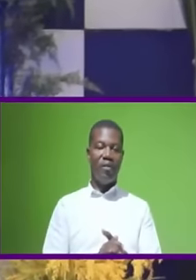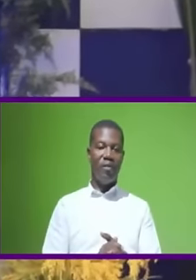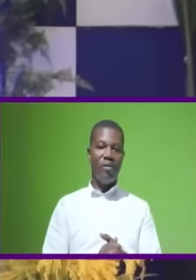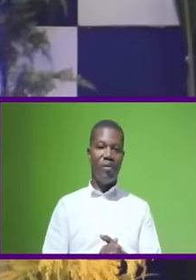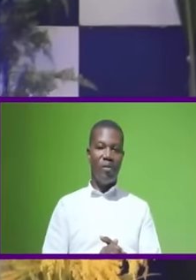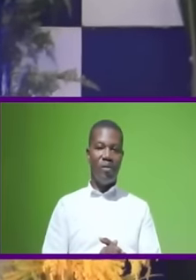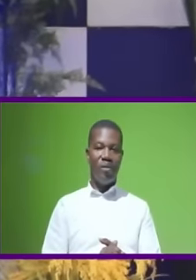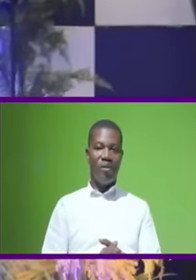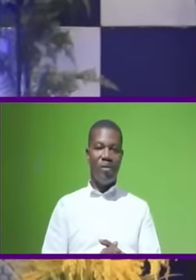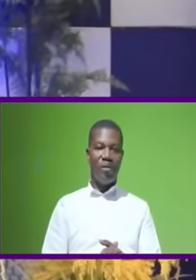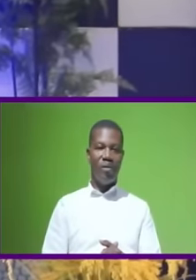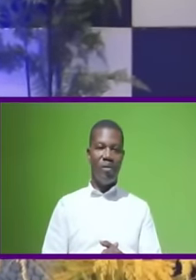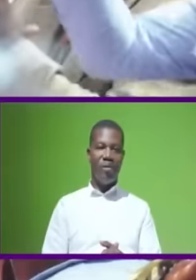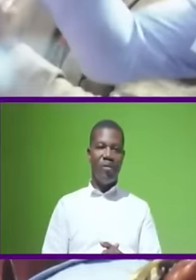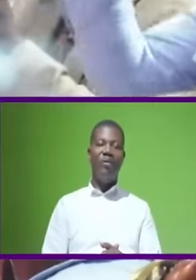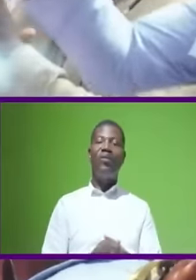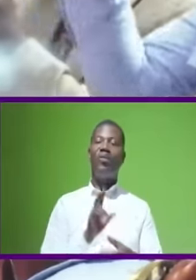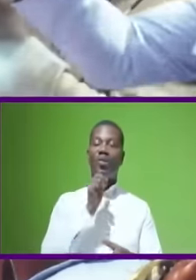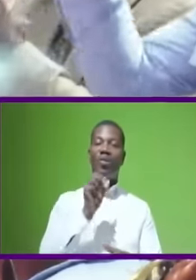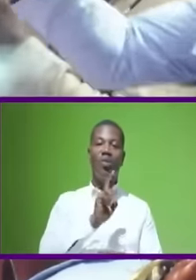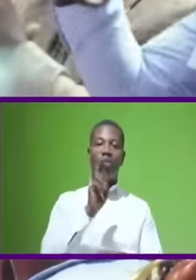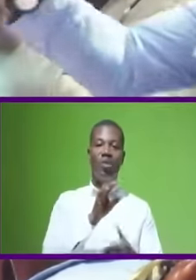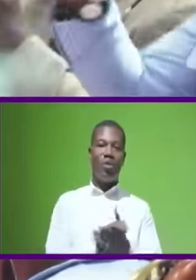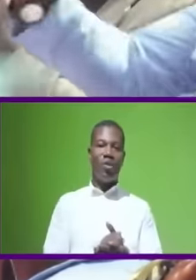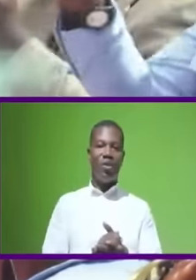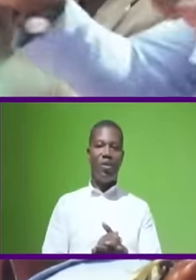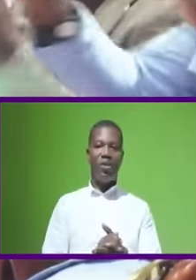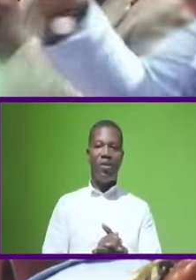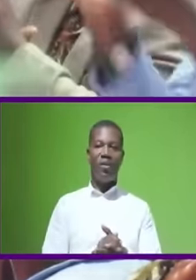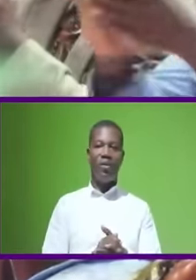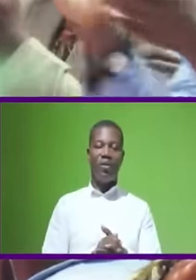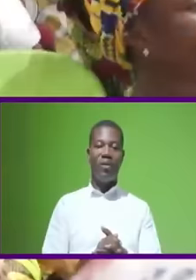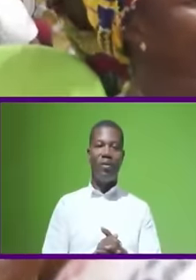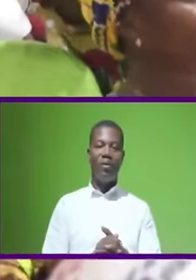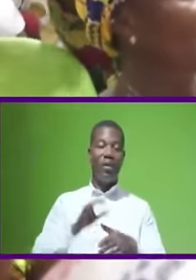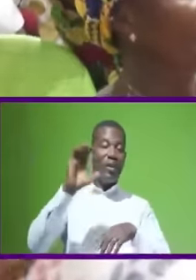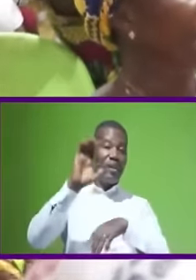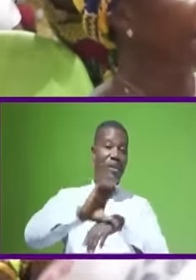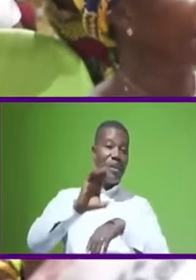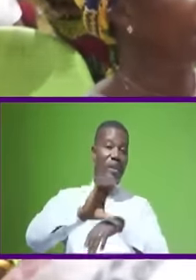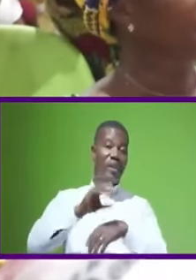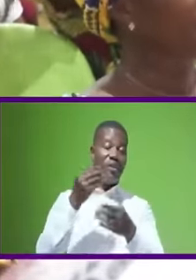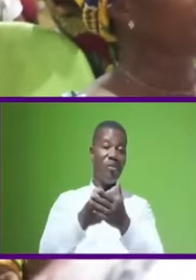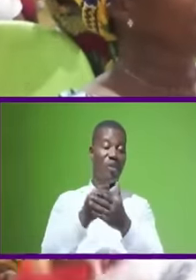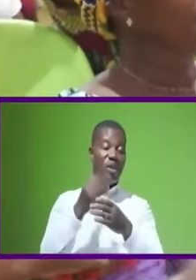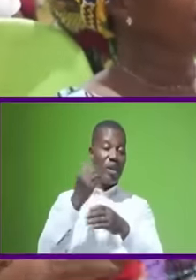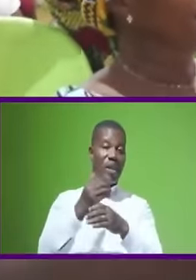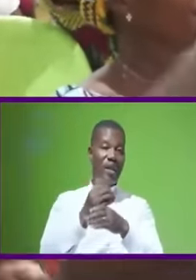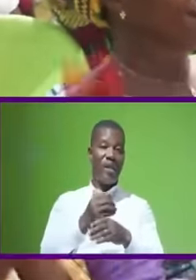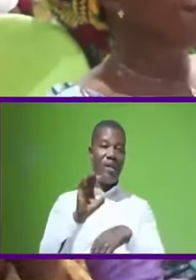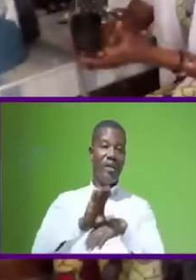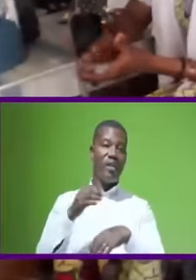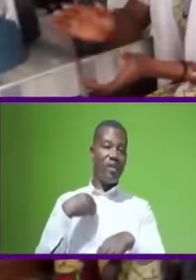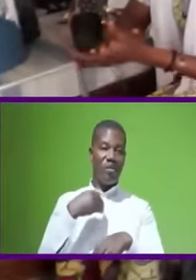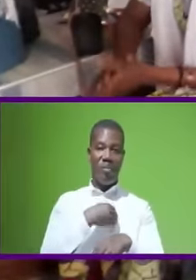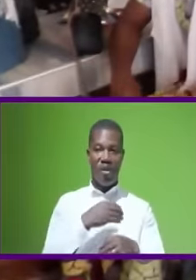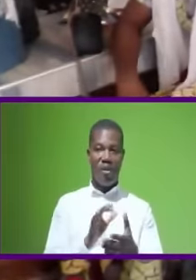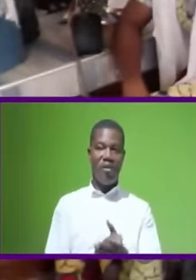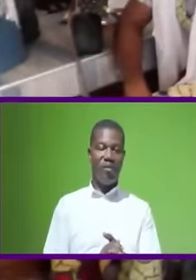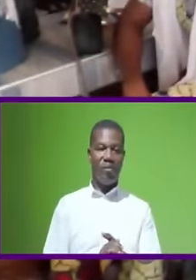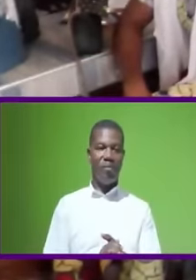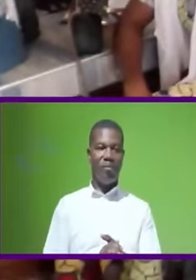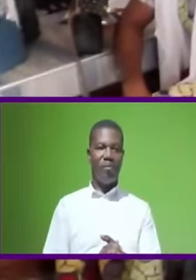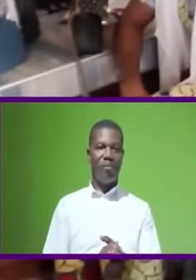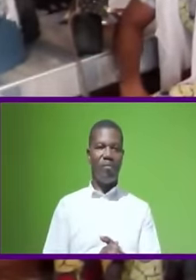welcome senior chairman general yes hey! Director general okay see yes